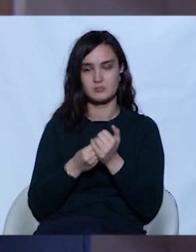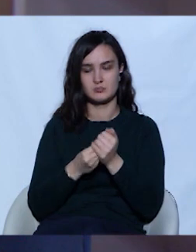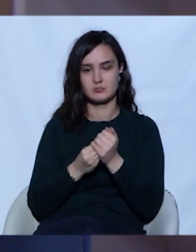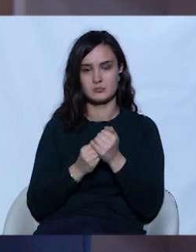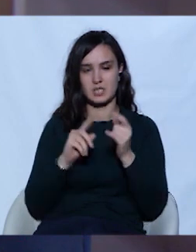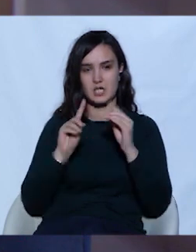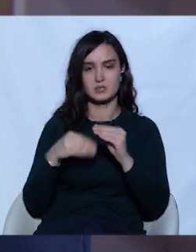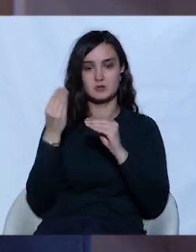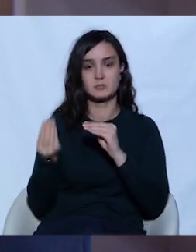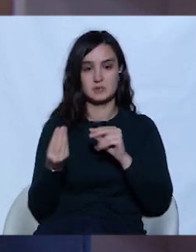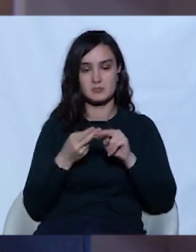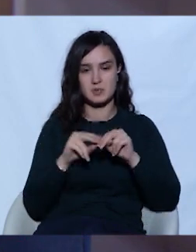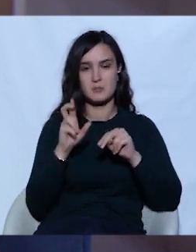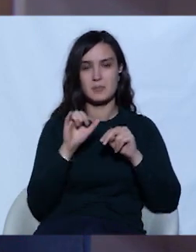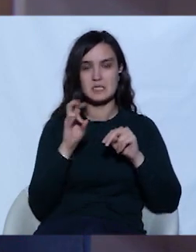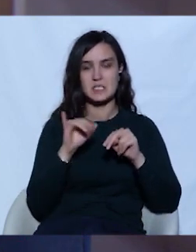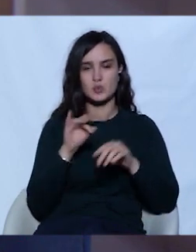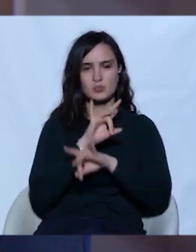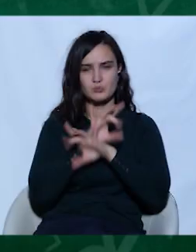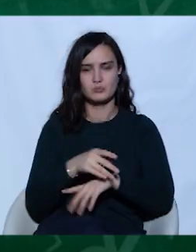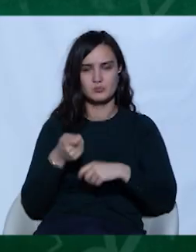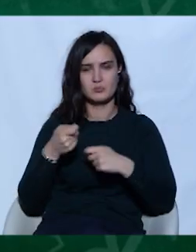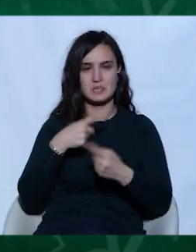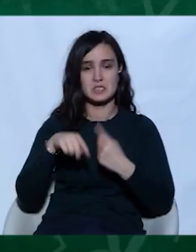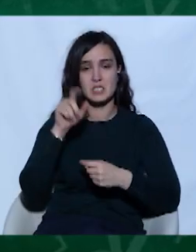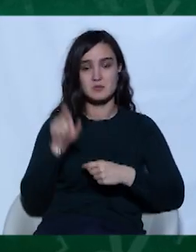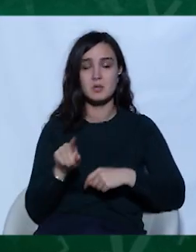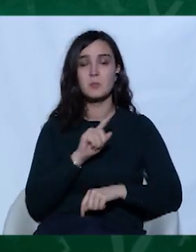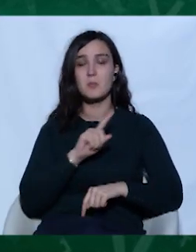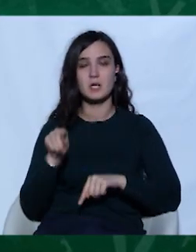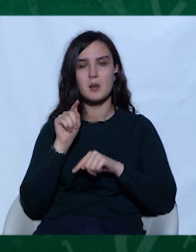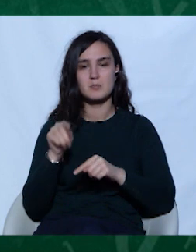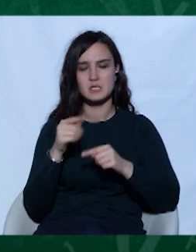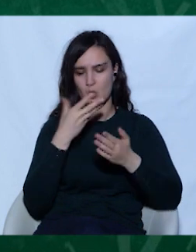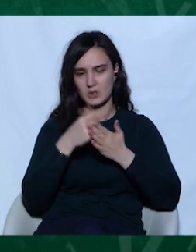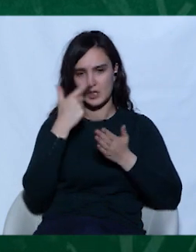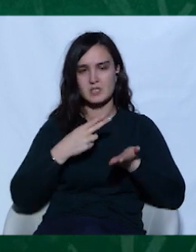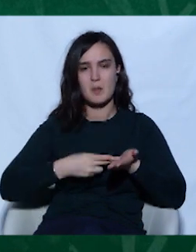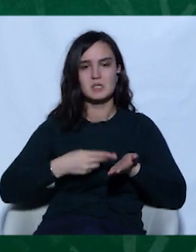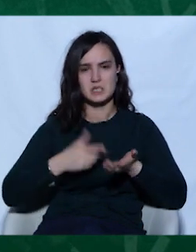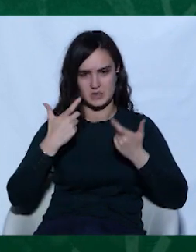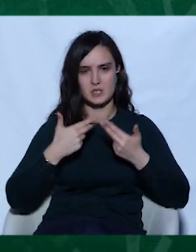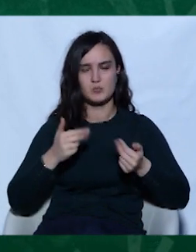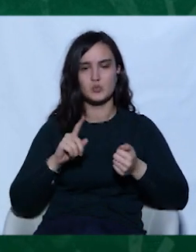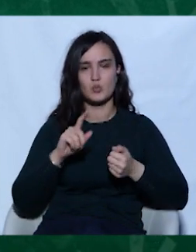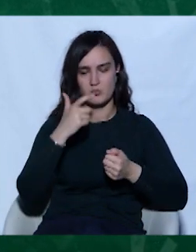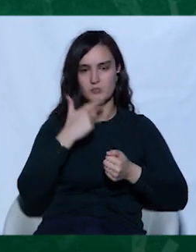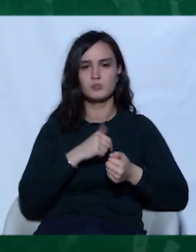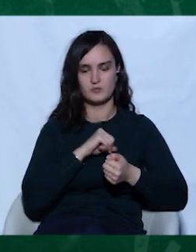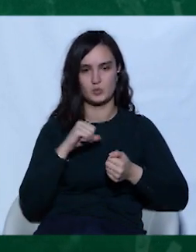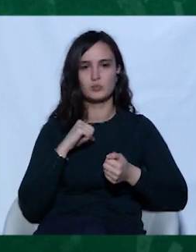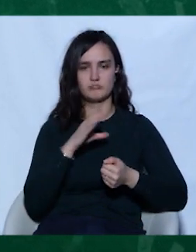and that's Mr. Philip Elton. Mr. Elton, yes, he's good looking, yes, he's ambitious, and